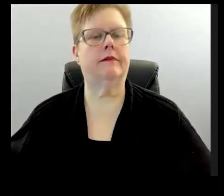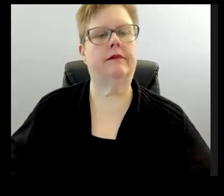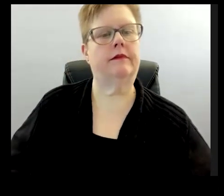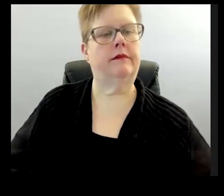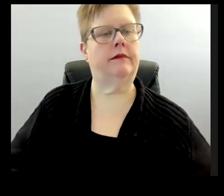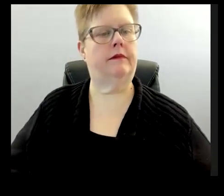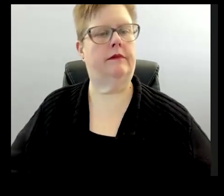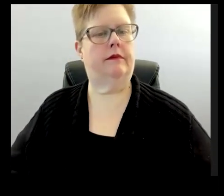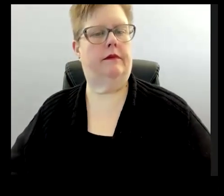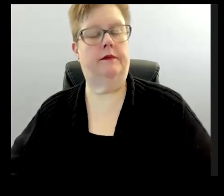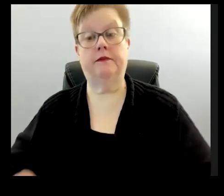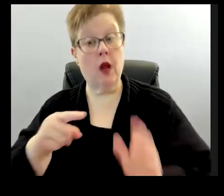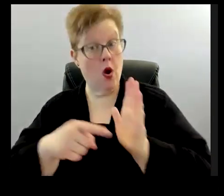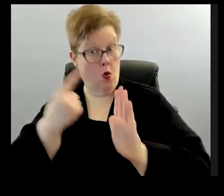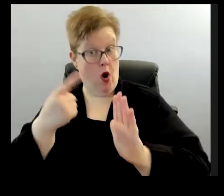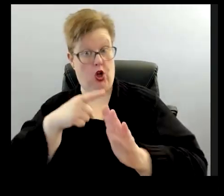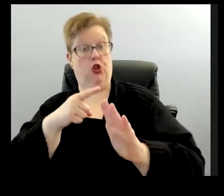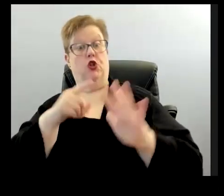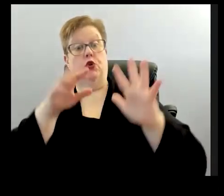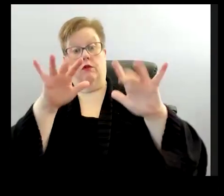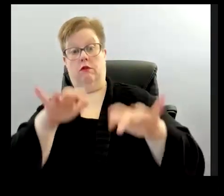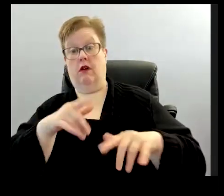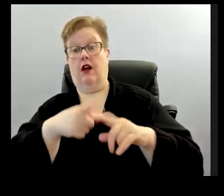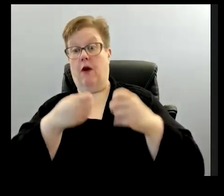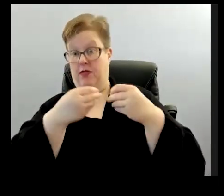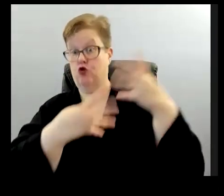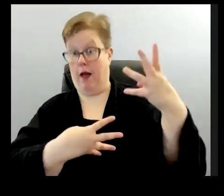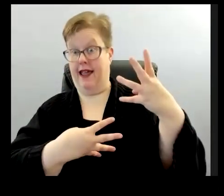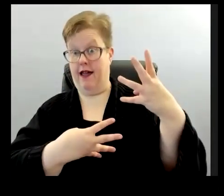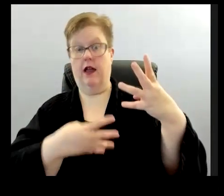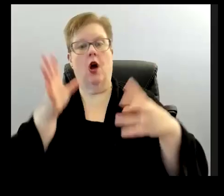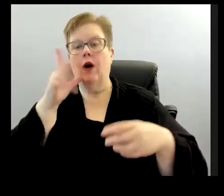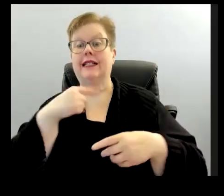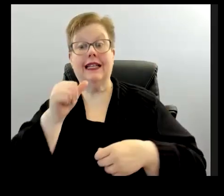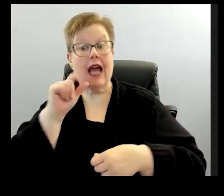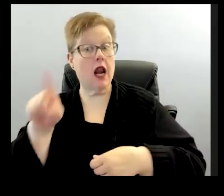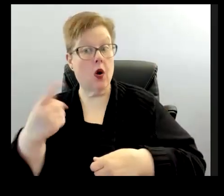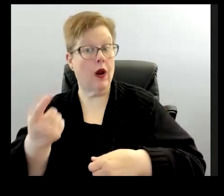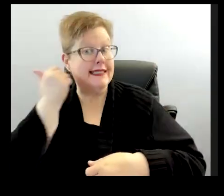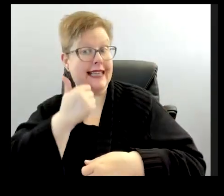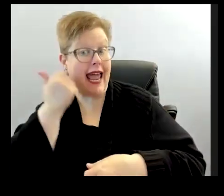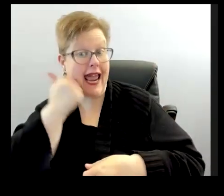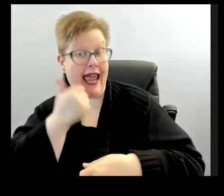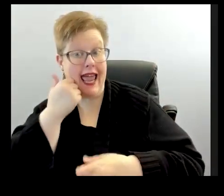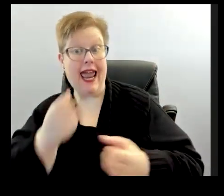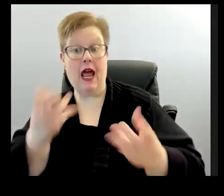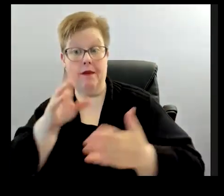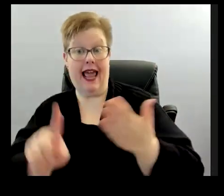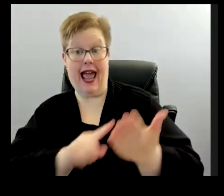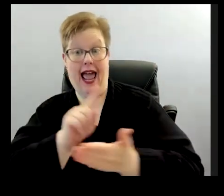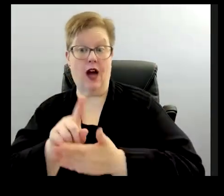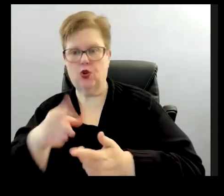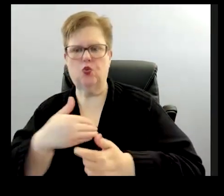You can see that once you fill this out from the available dropdown, it will tell you not just daily how many hours you're spending